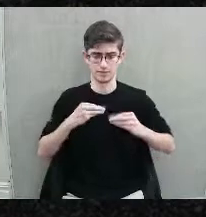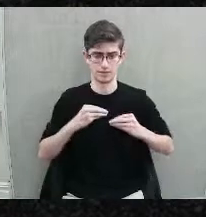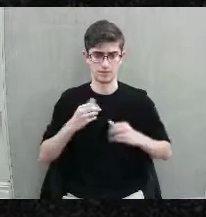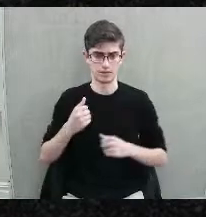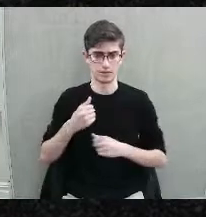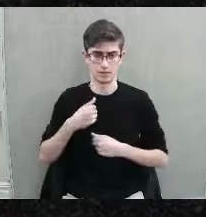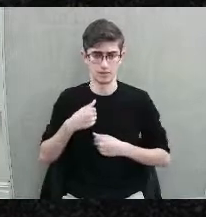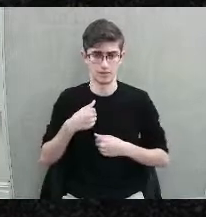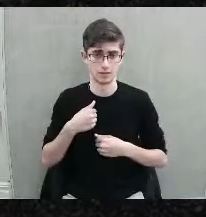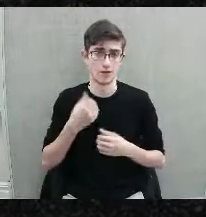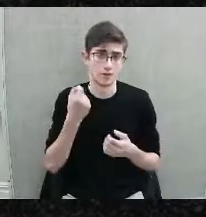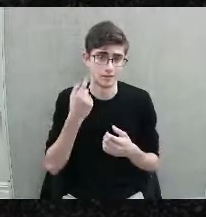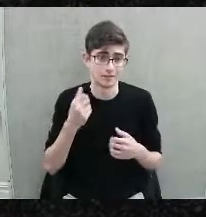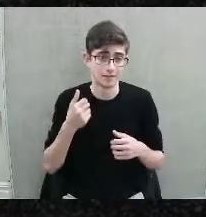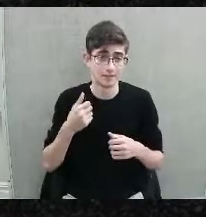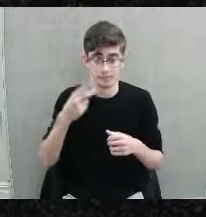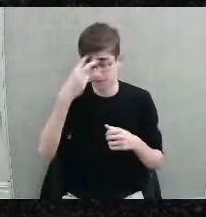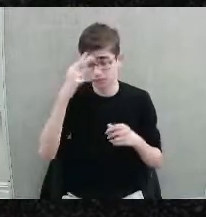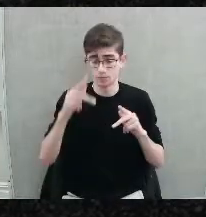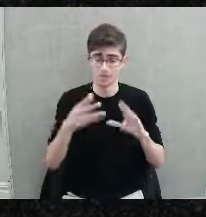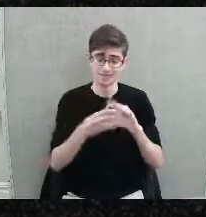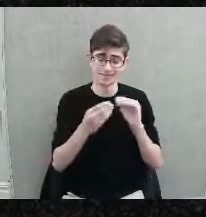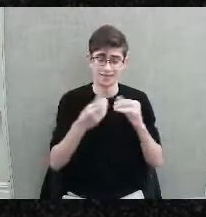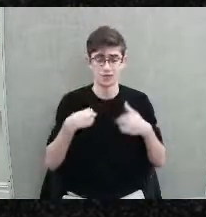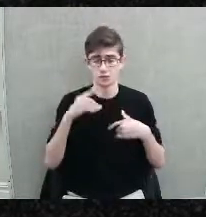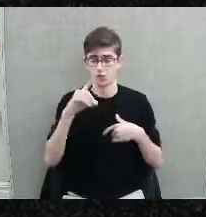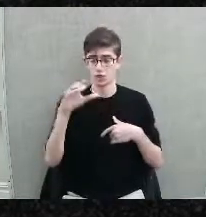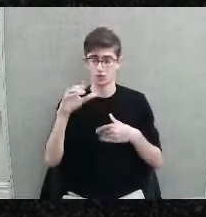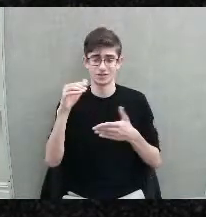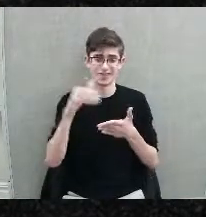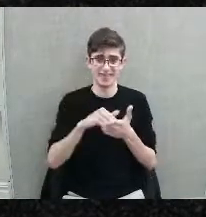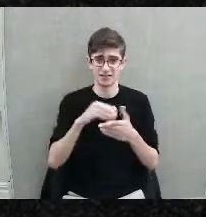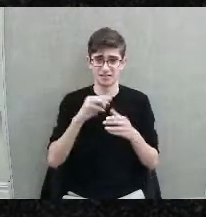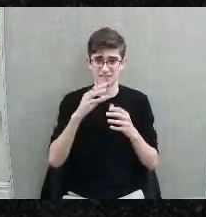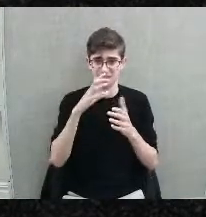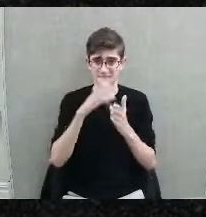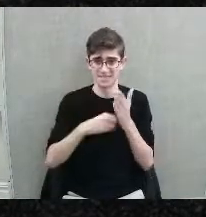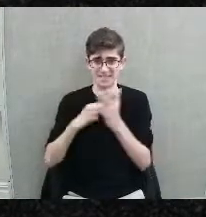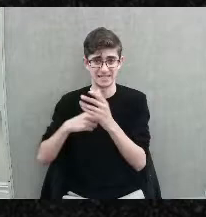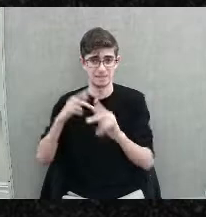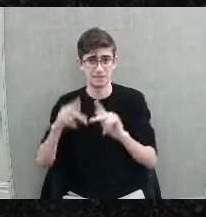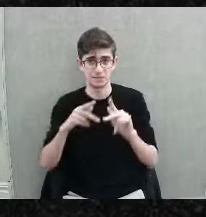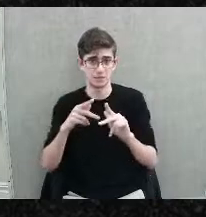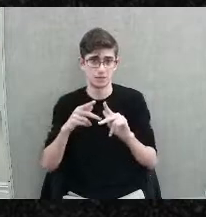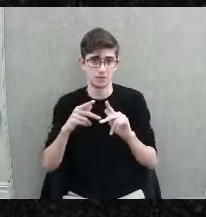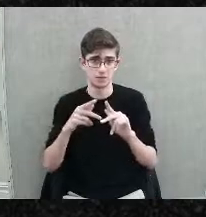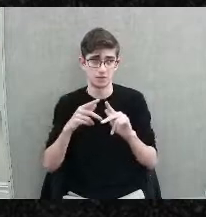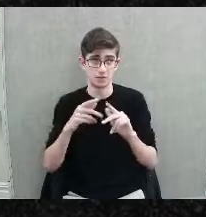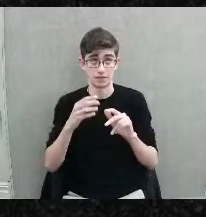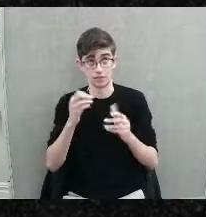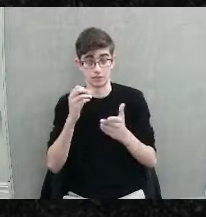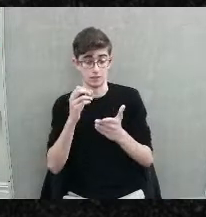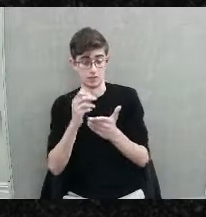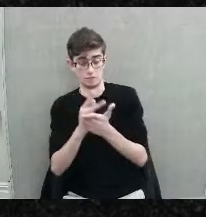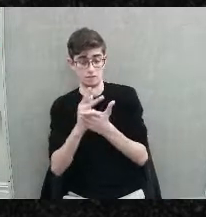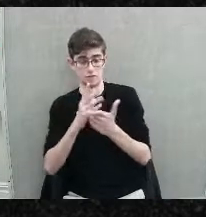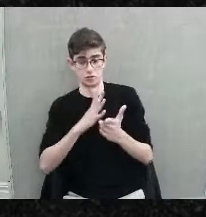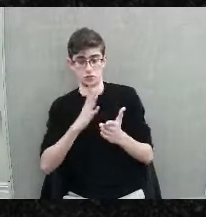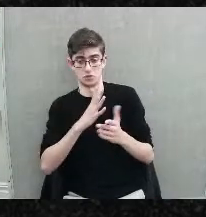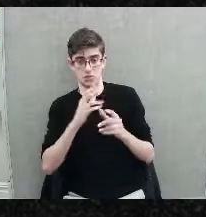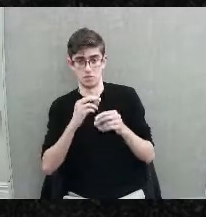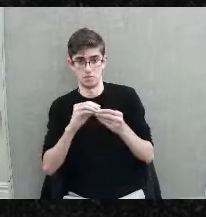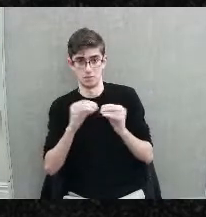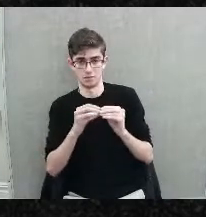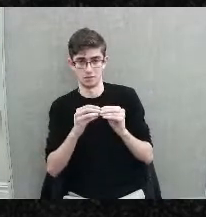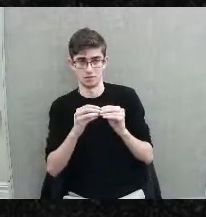100,000 missing people in Mexico. Many of that, of course, we don't really know, has been made by